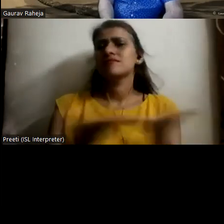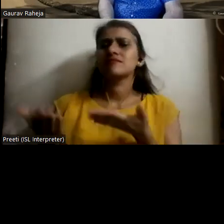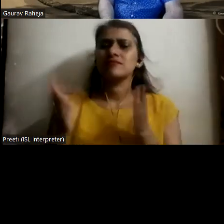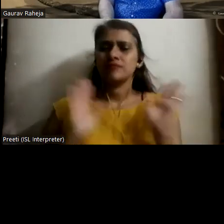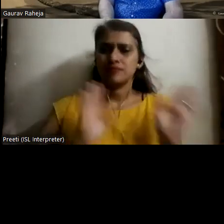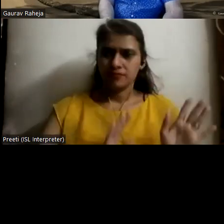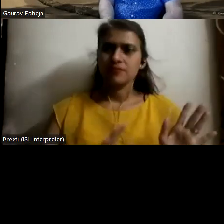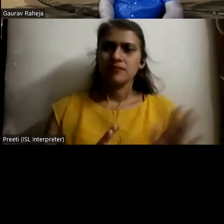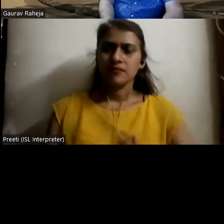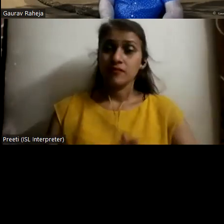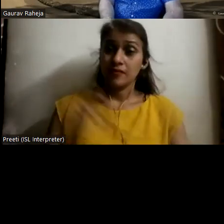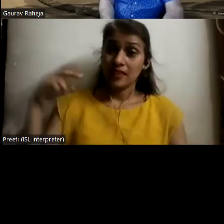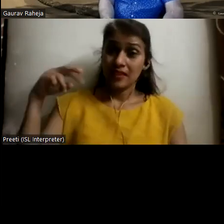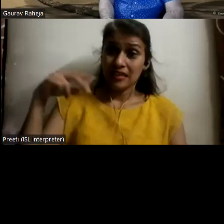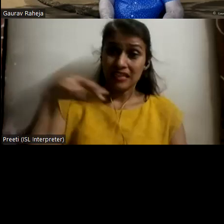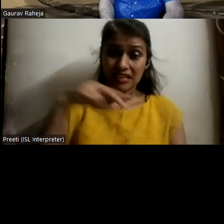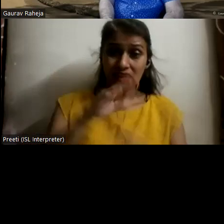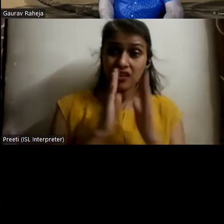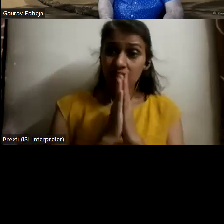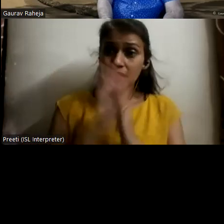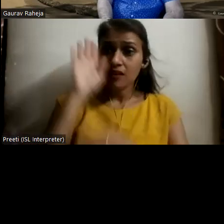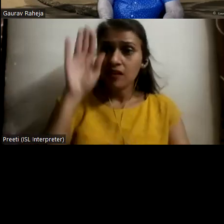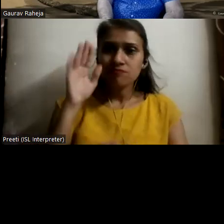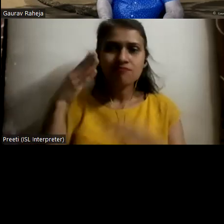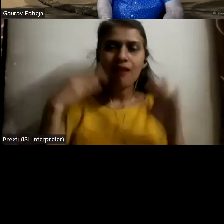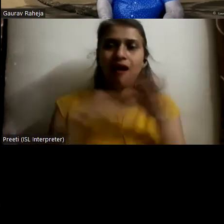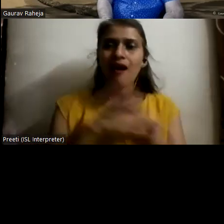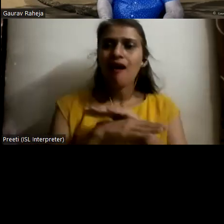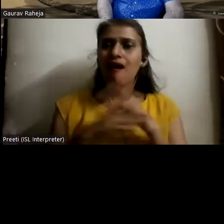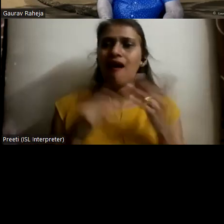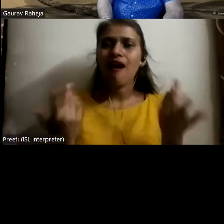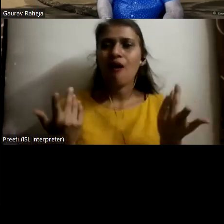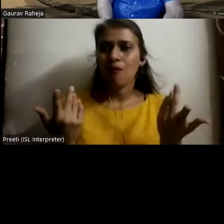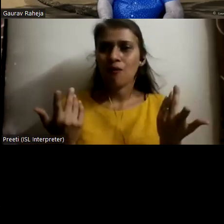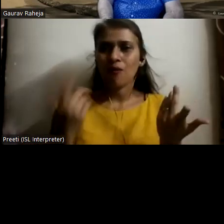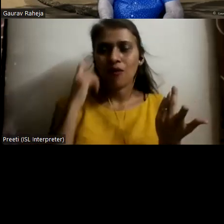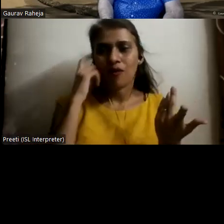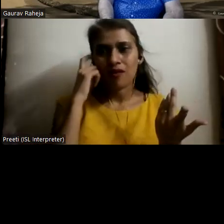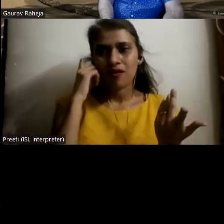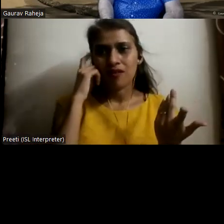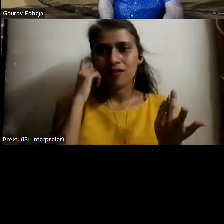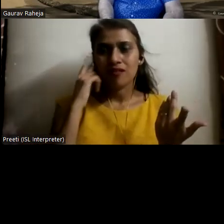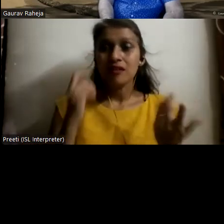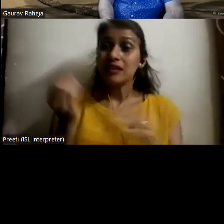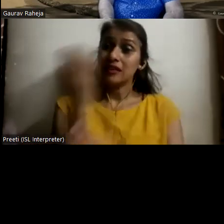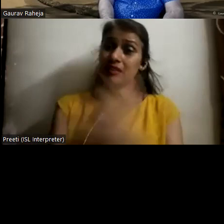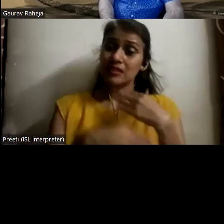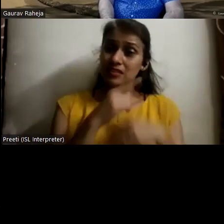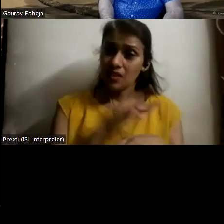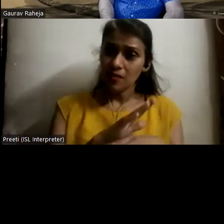steps and they allow you to move in with no matter what disability it